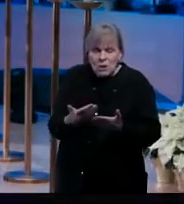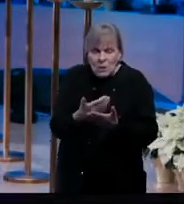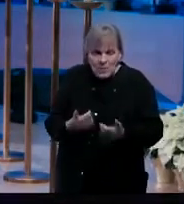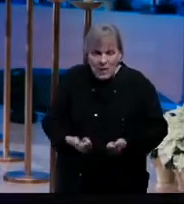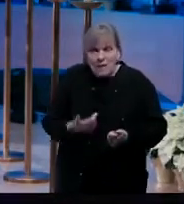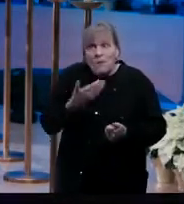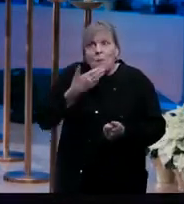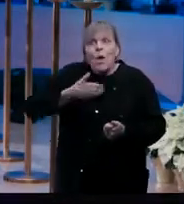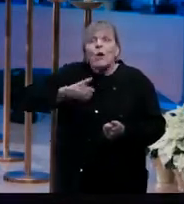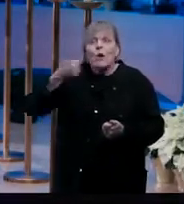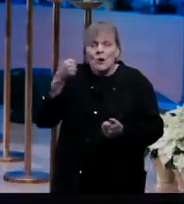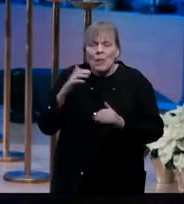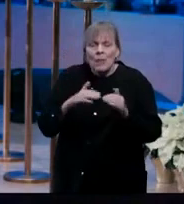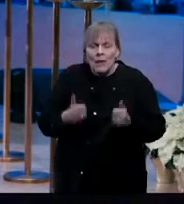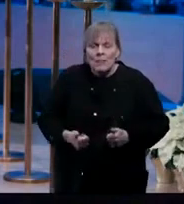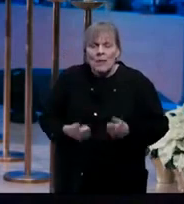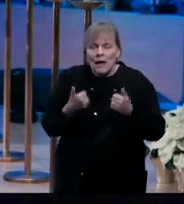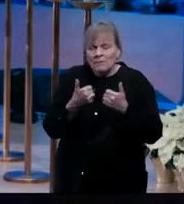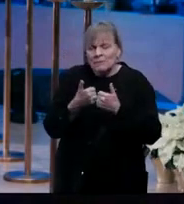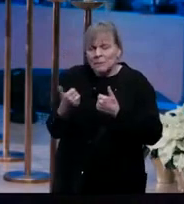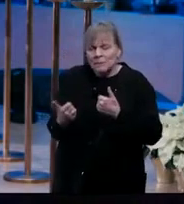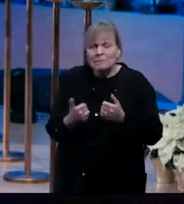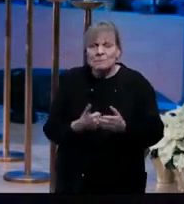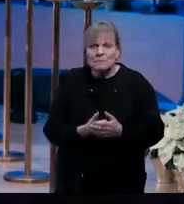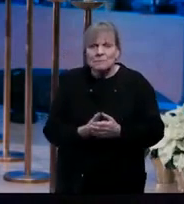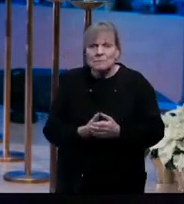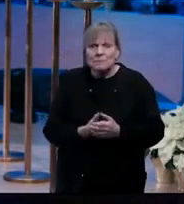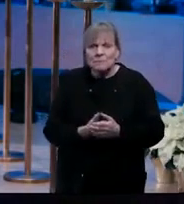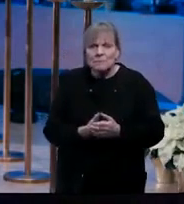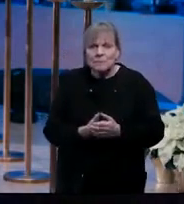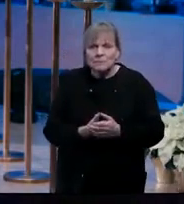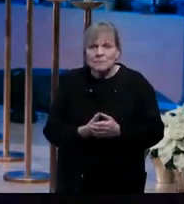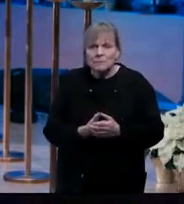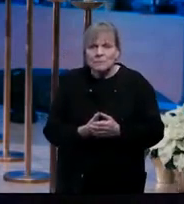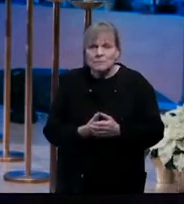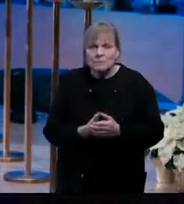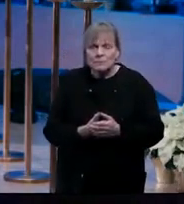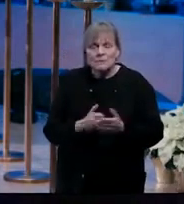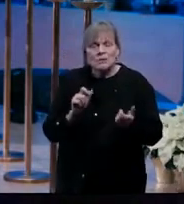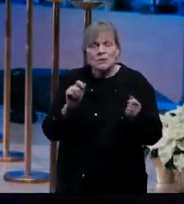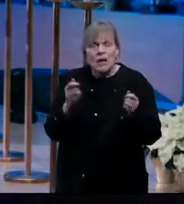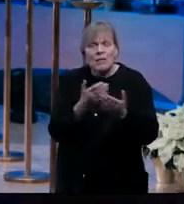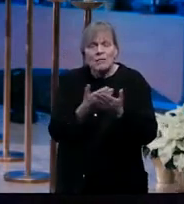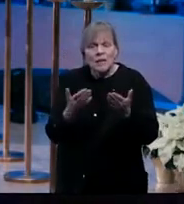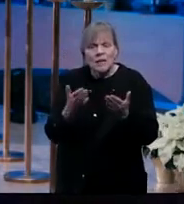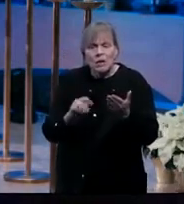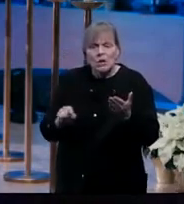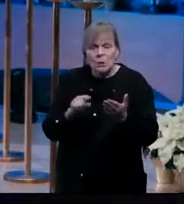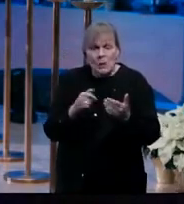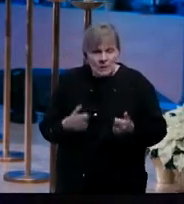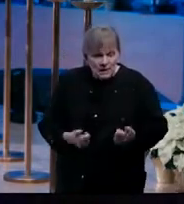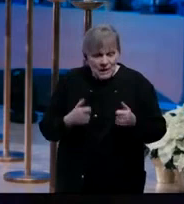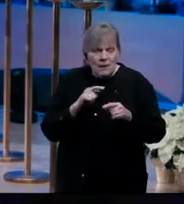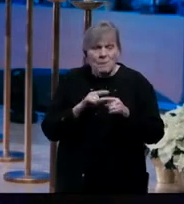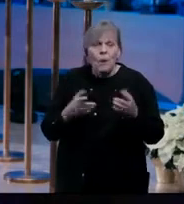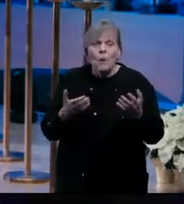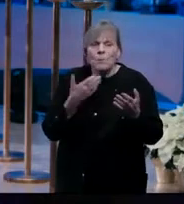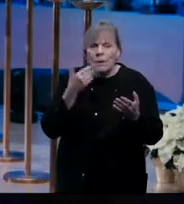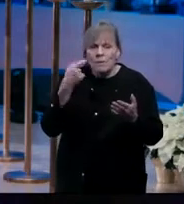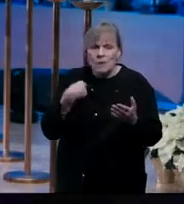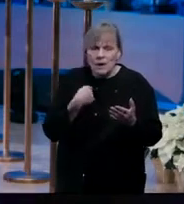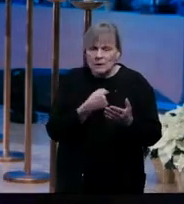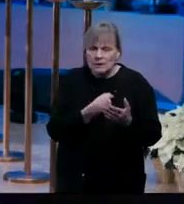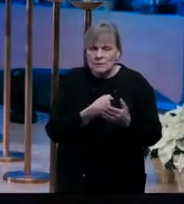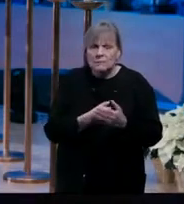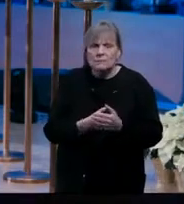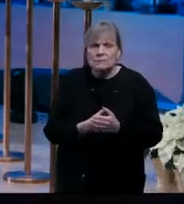life that's way better than life apart from him. And yeah, it might mean changing some things in the way that you live, but he wants what's best for us,